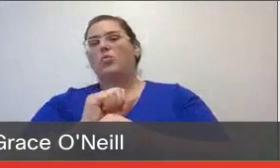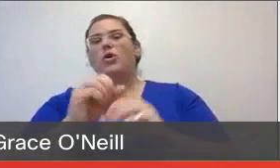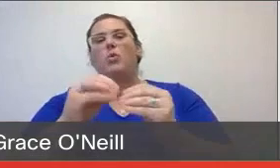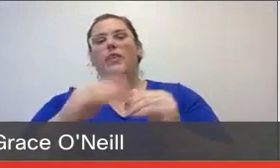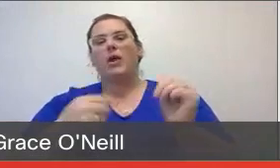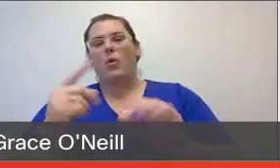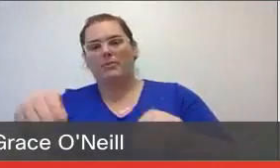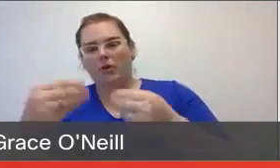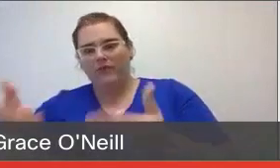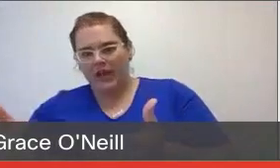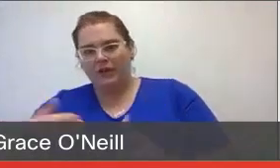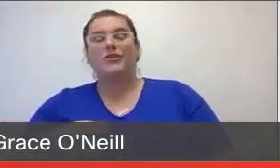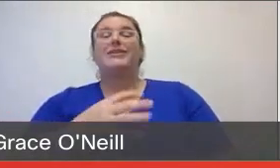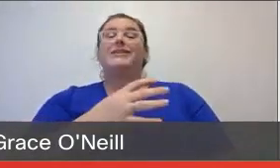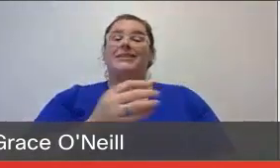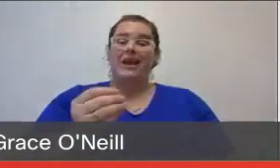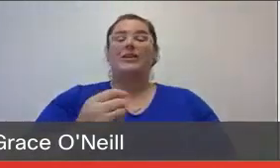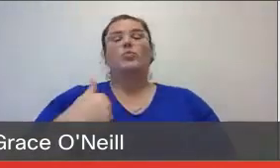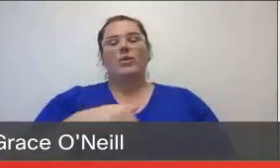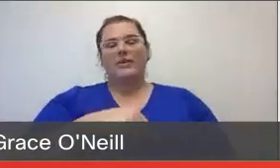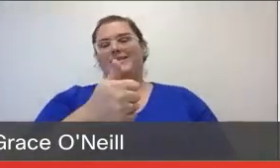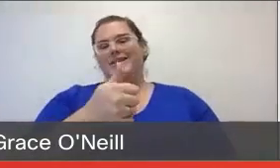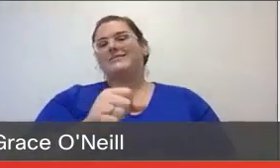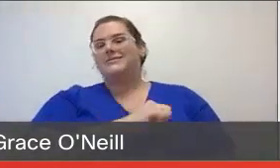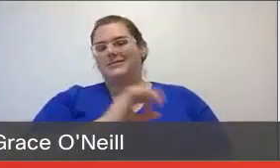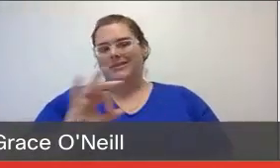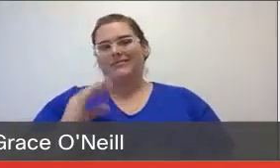10 staff who have died from COVID-19.